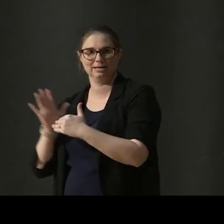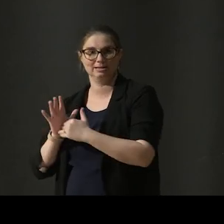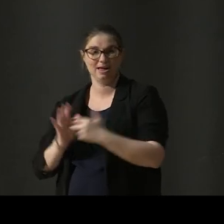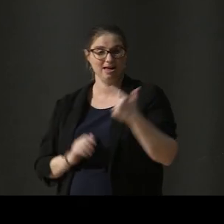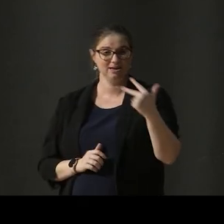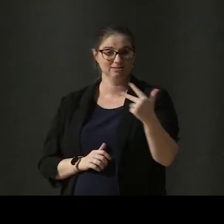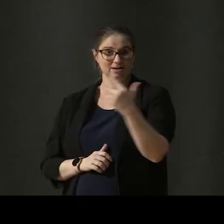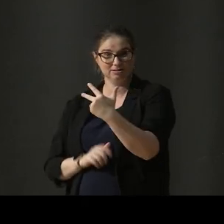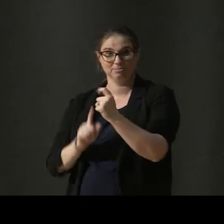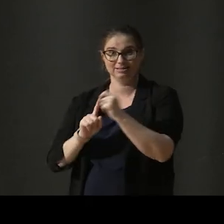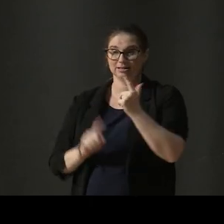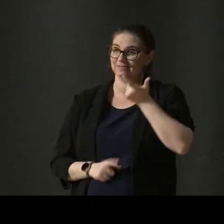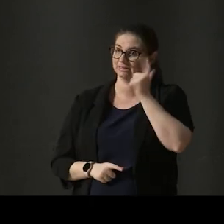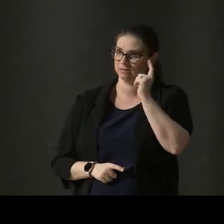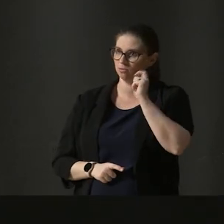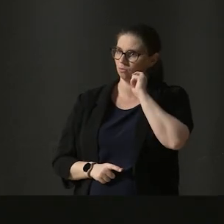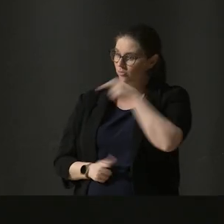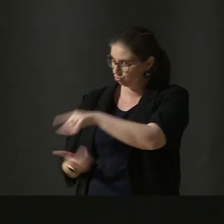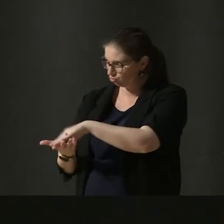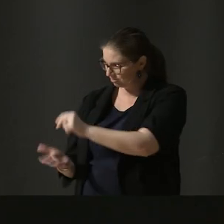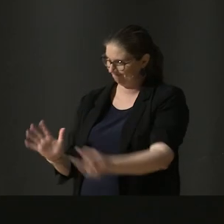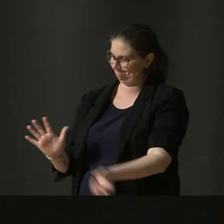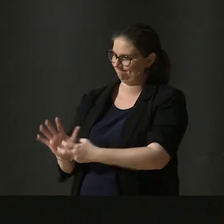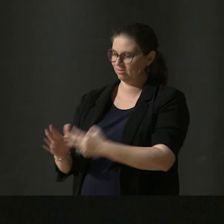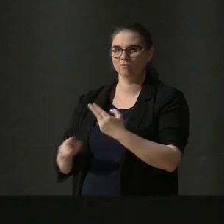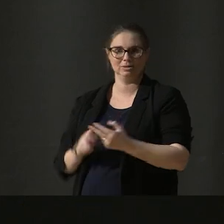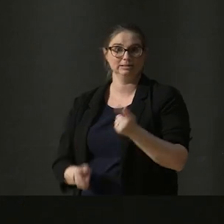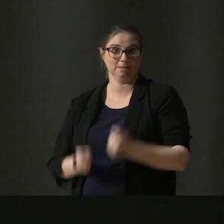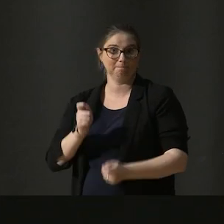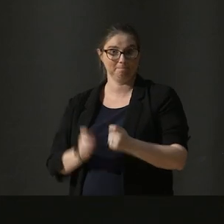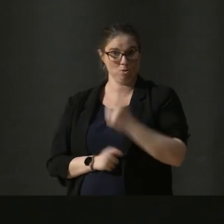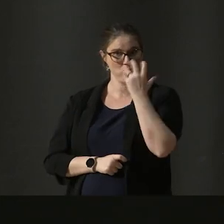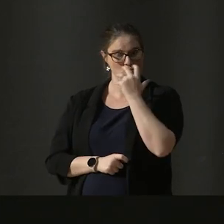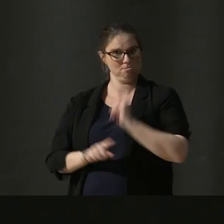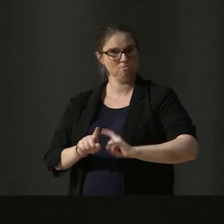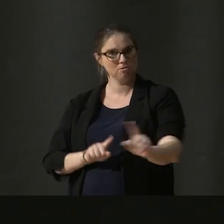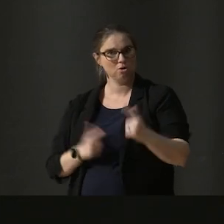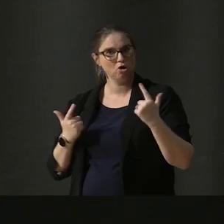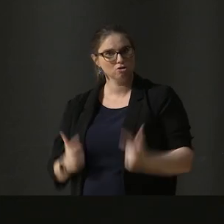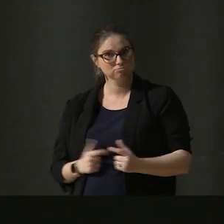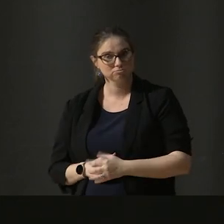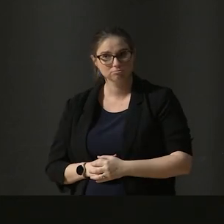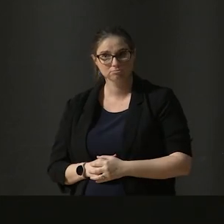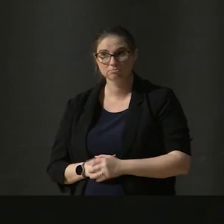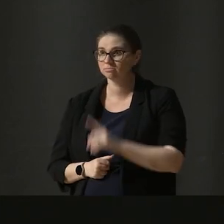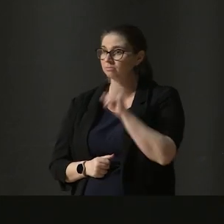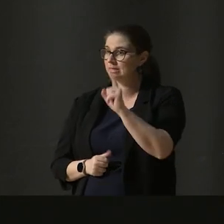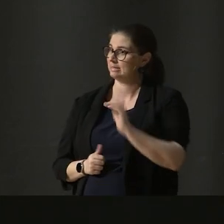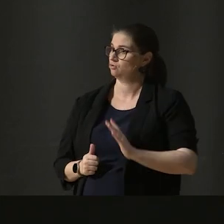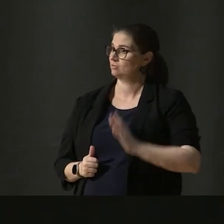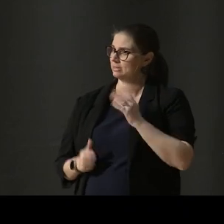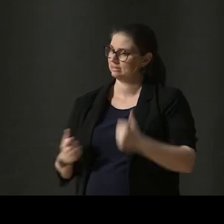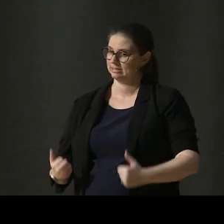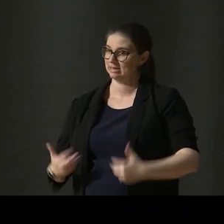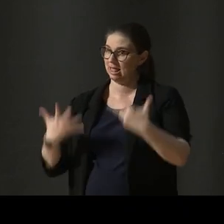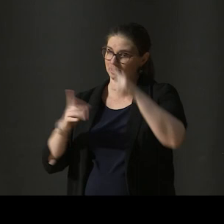of teachers enrolling their students in exams. That's a staggering majority. Interestingly, the stats are